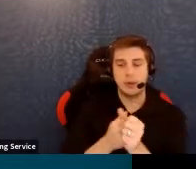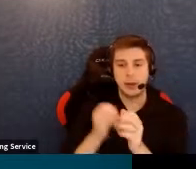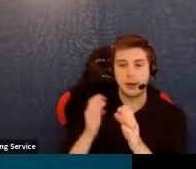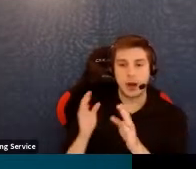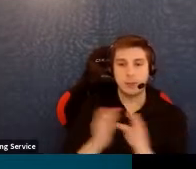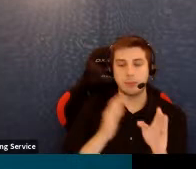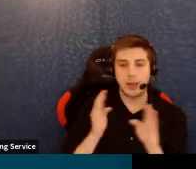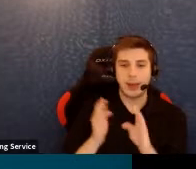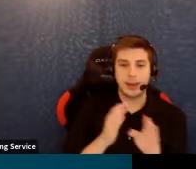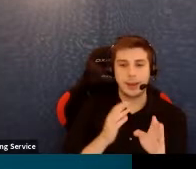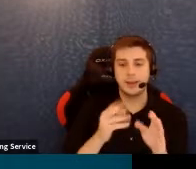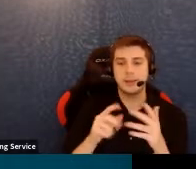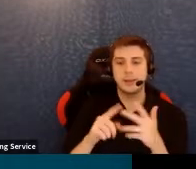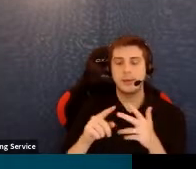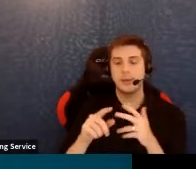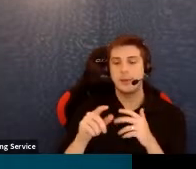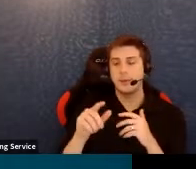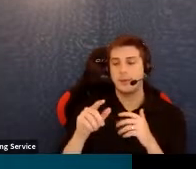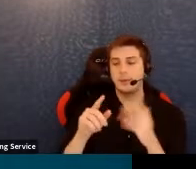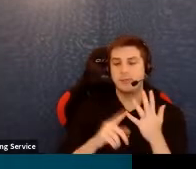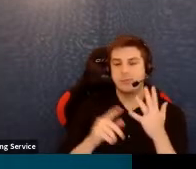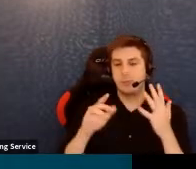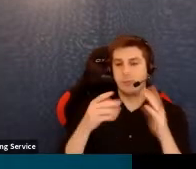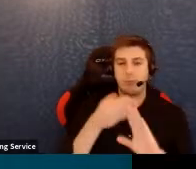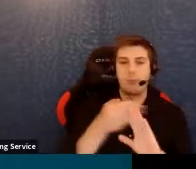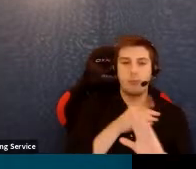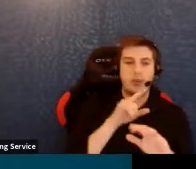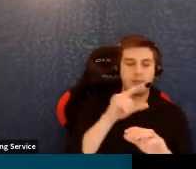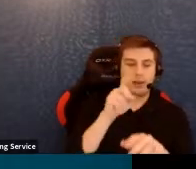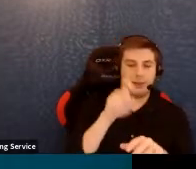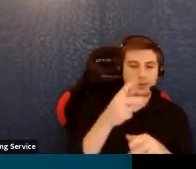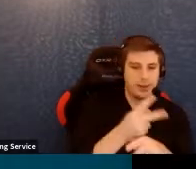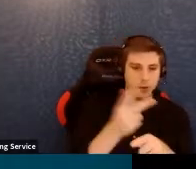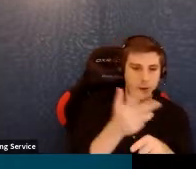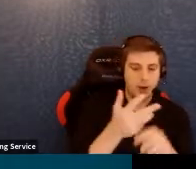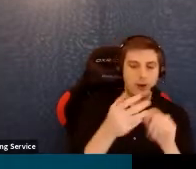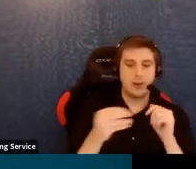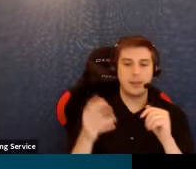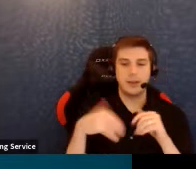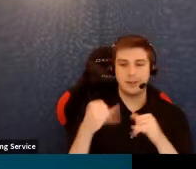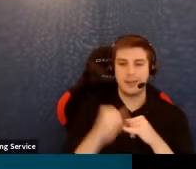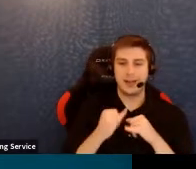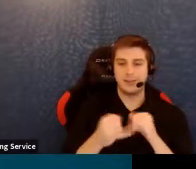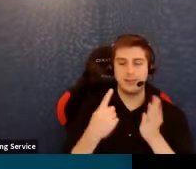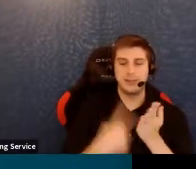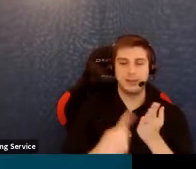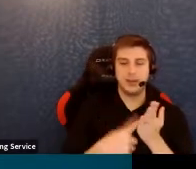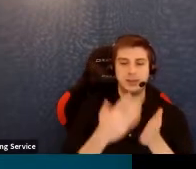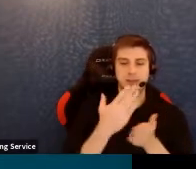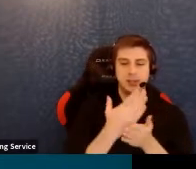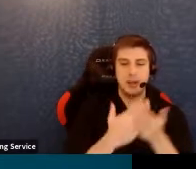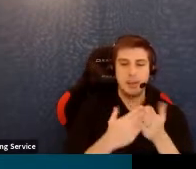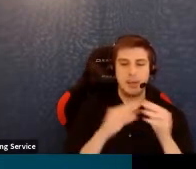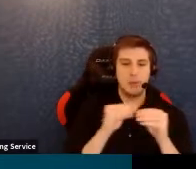some other pre-flight things that you might need to take care of as well. And then finally, we'll finish off with discussing some of the